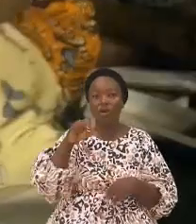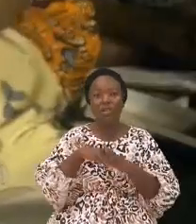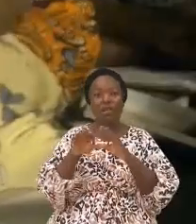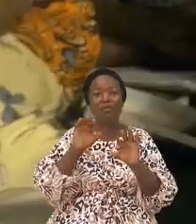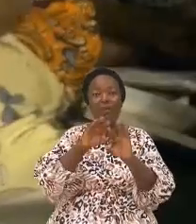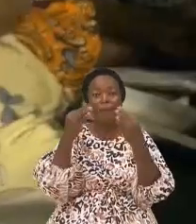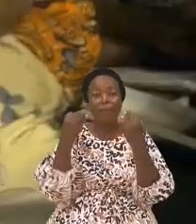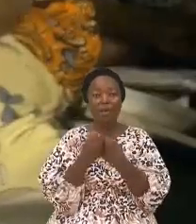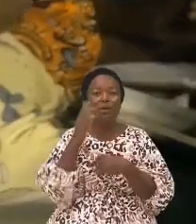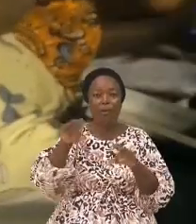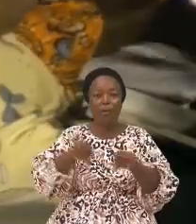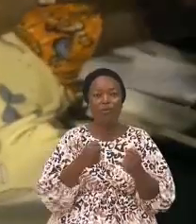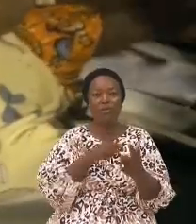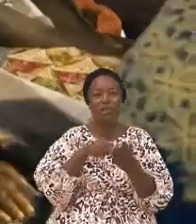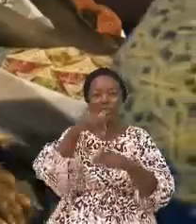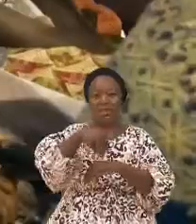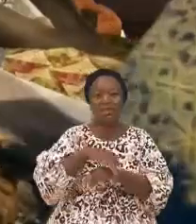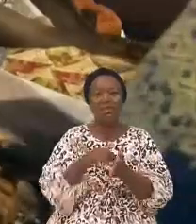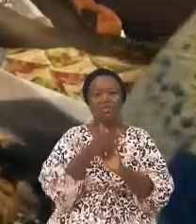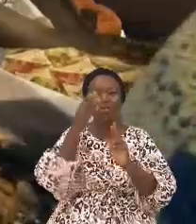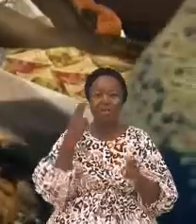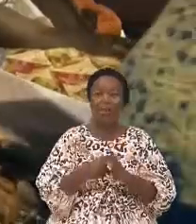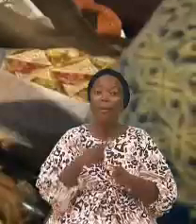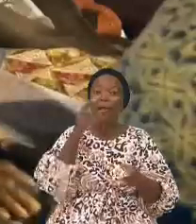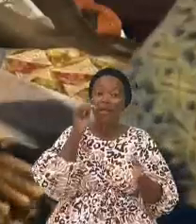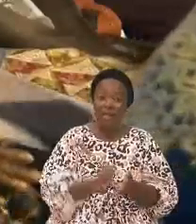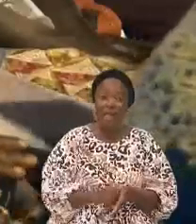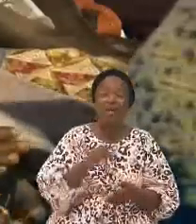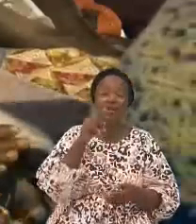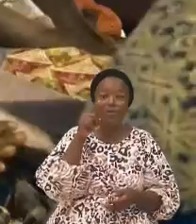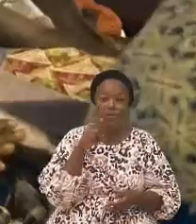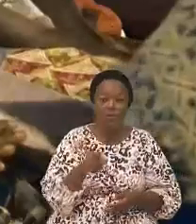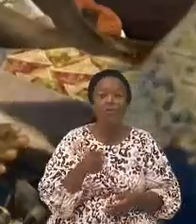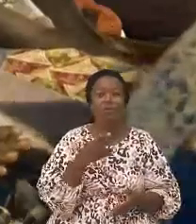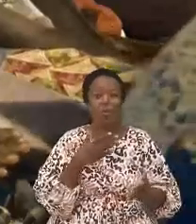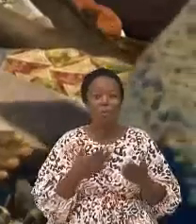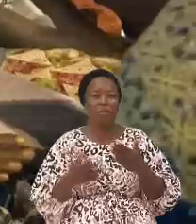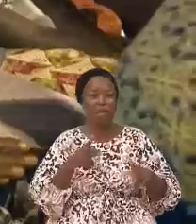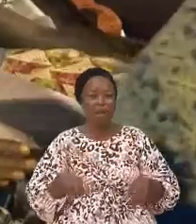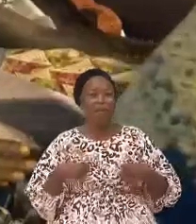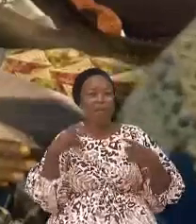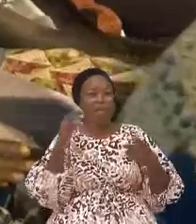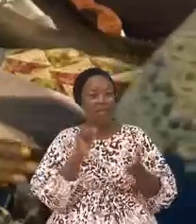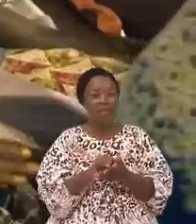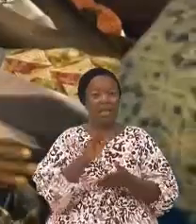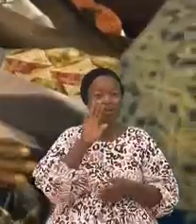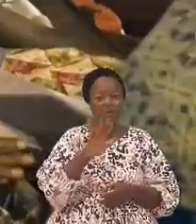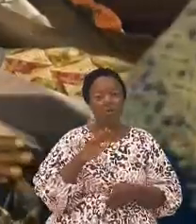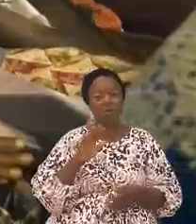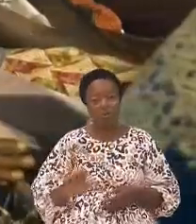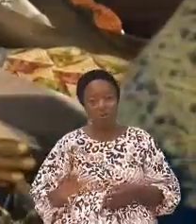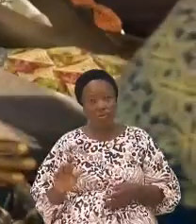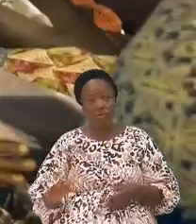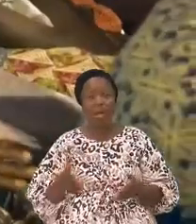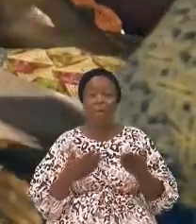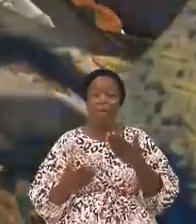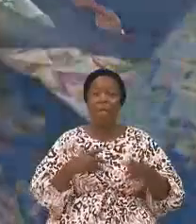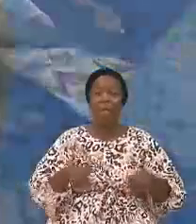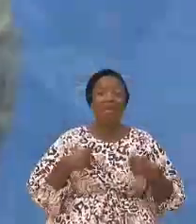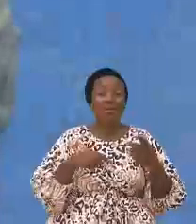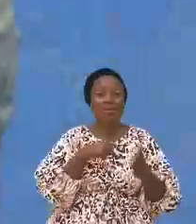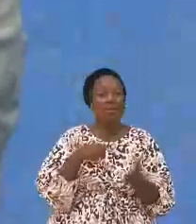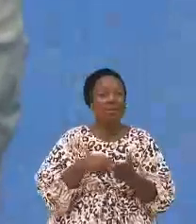family will be broken tonight in Jesus' name. that thou mayest live,